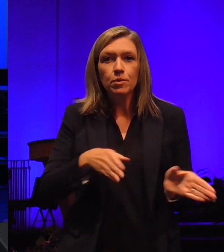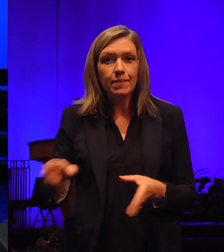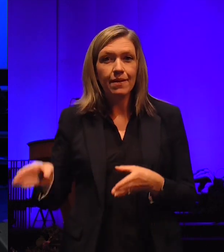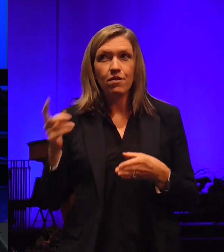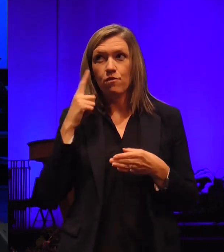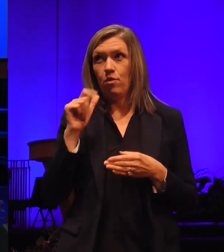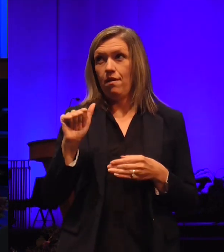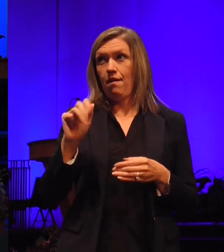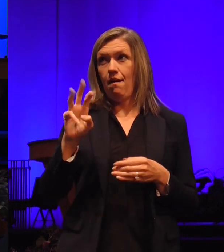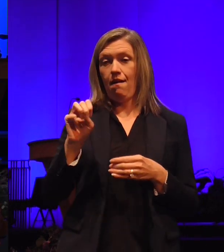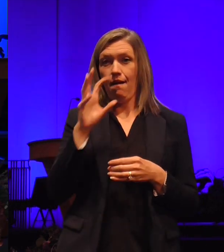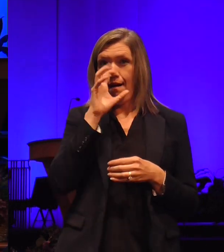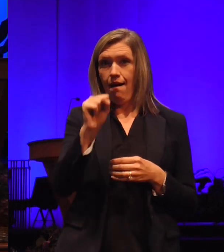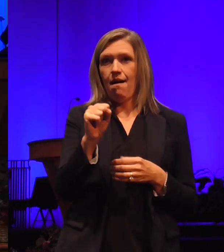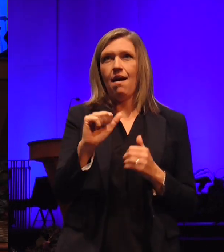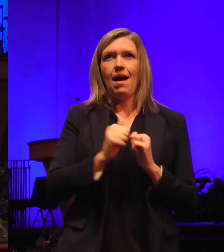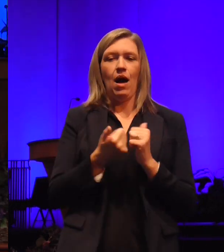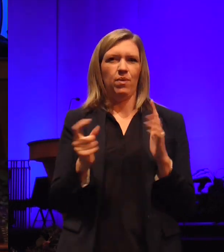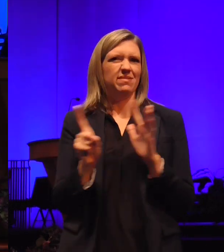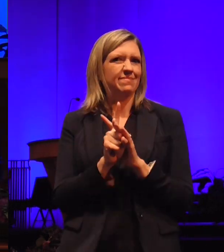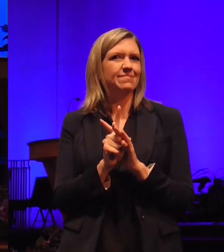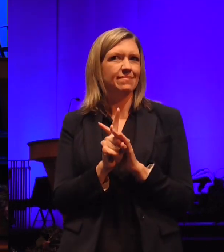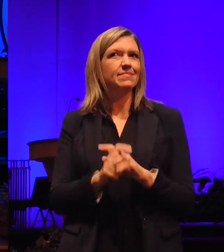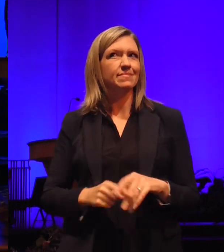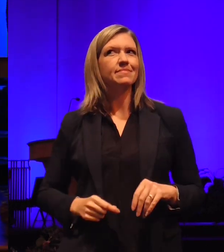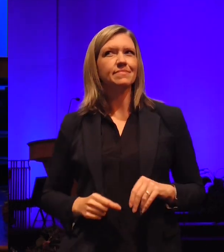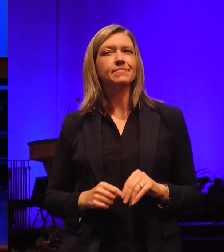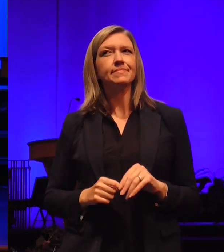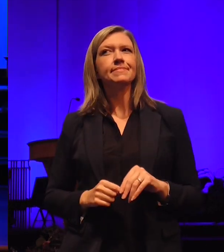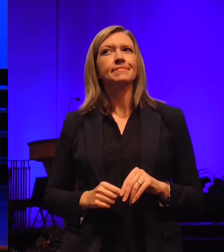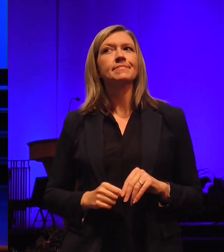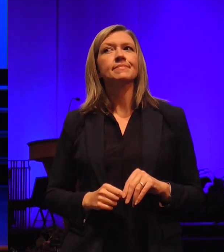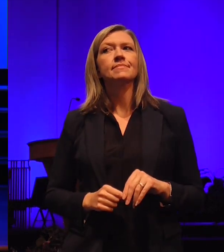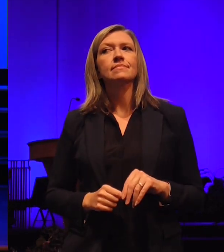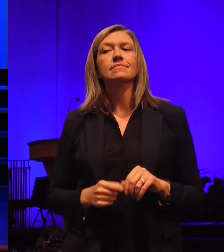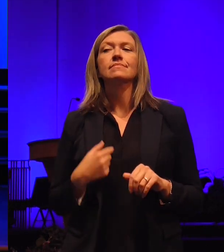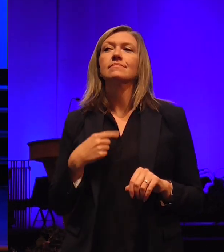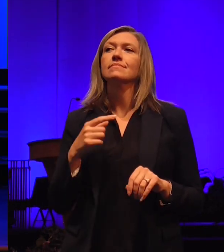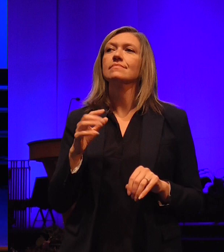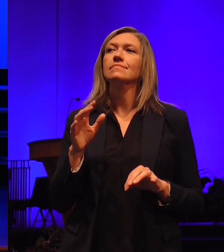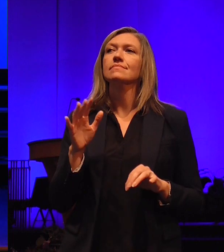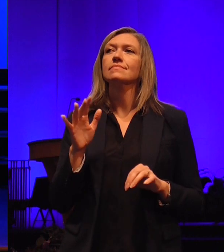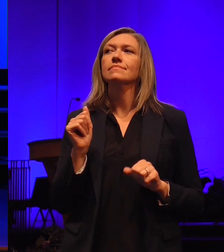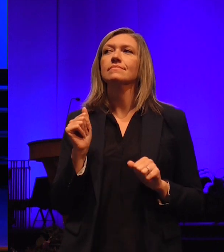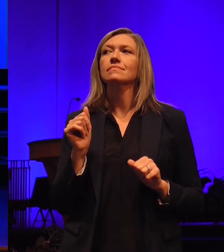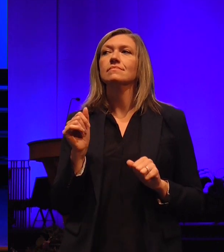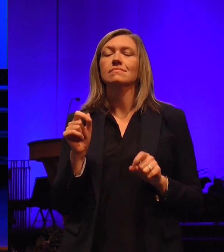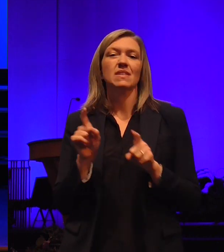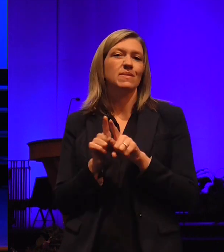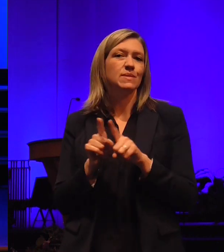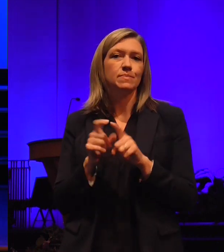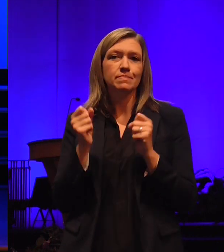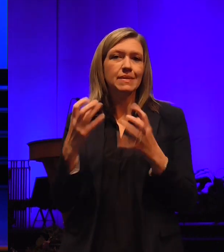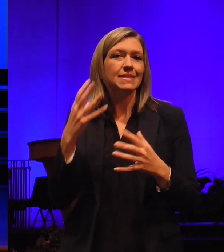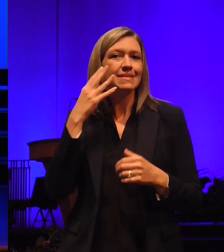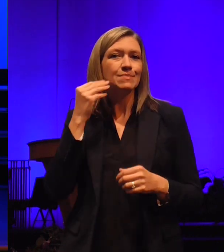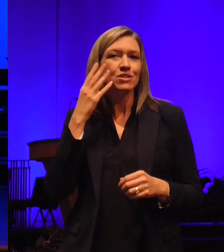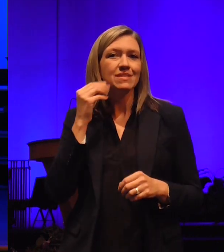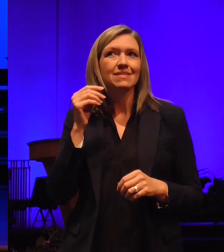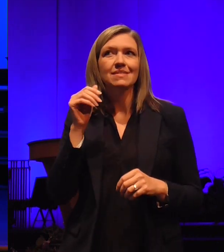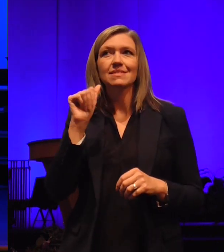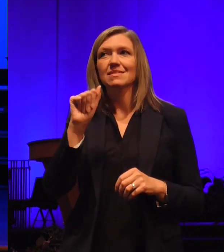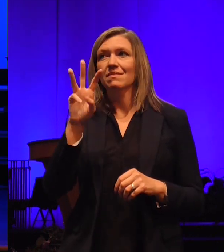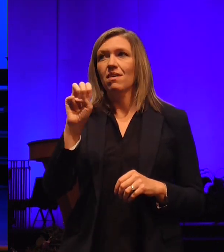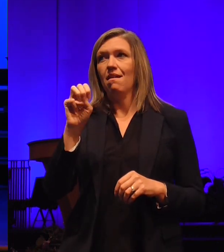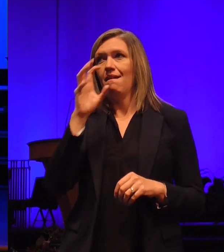awe how it can come forward through us. I also have multiple experiences of awe right here in this